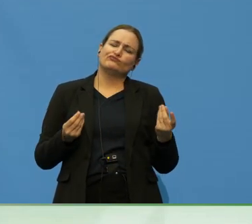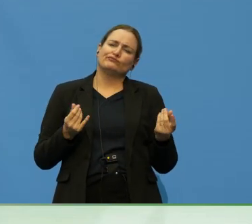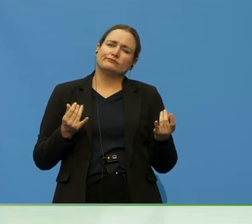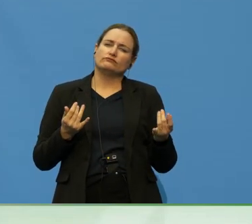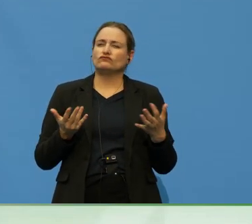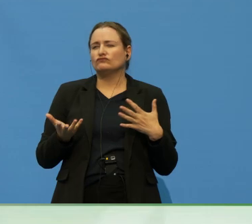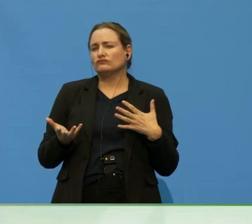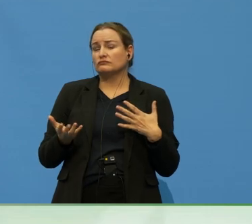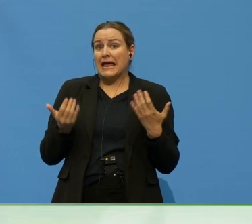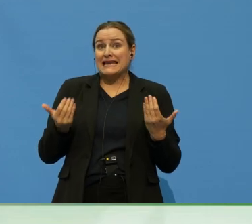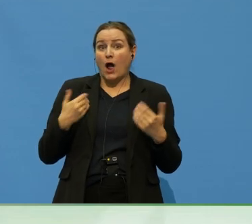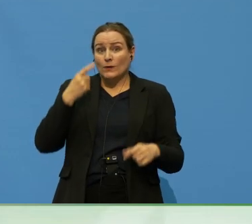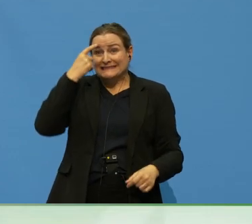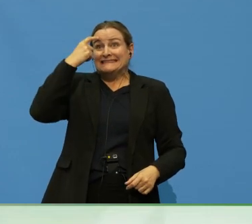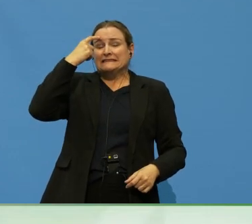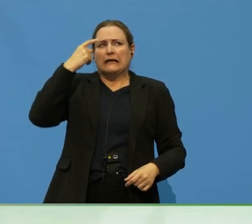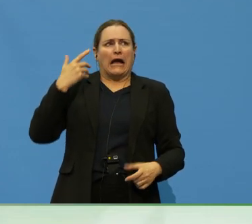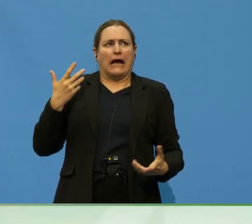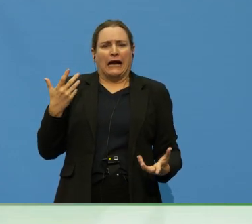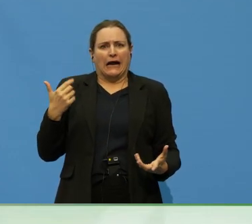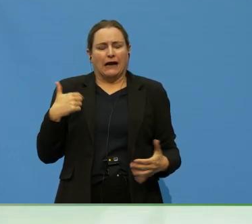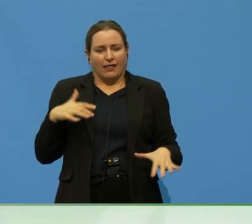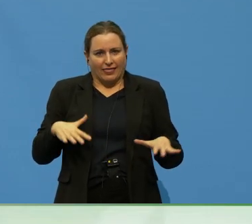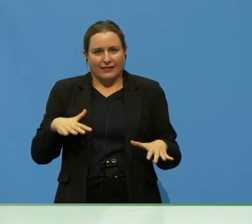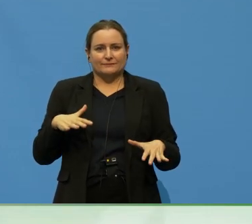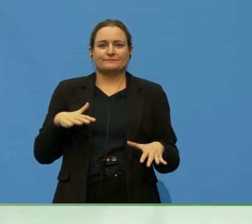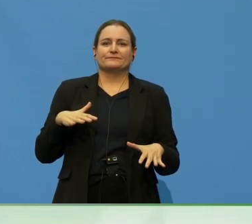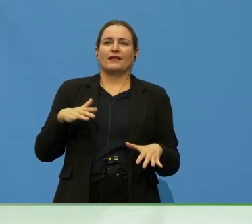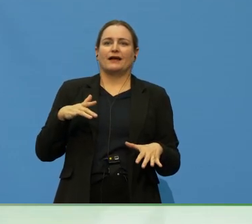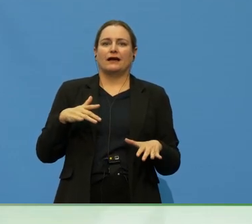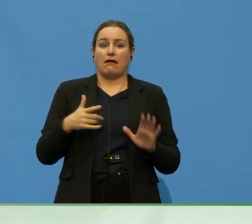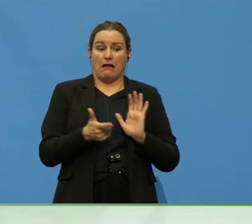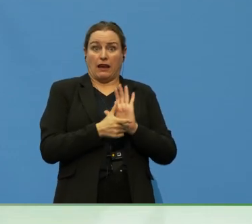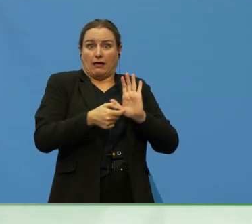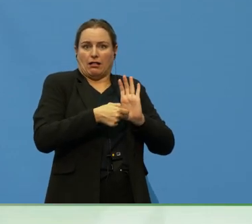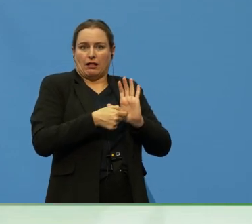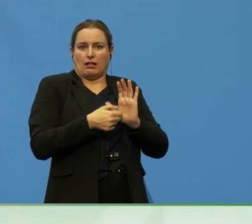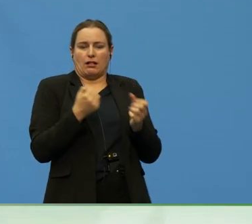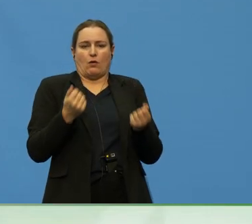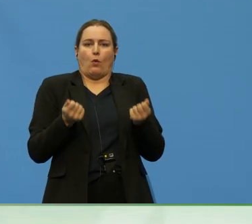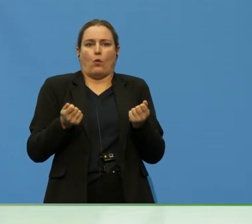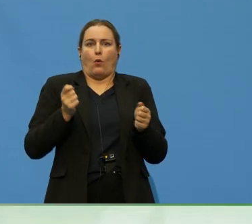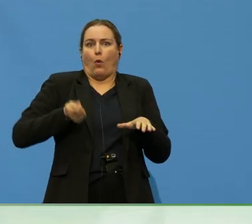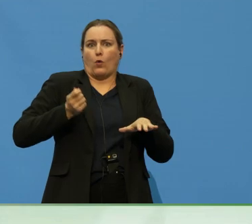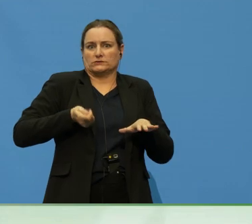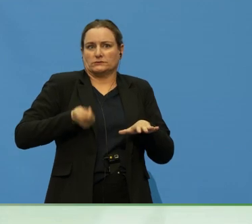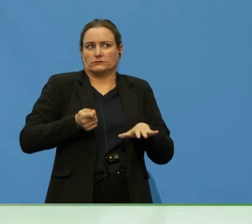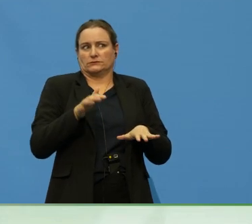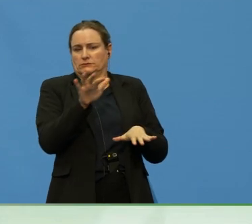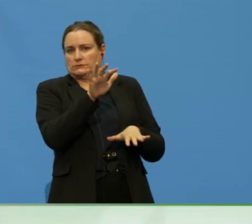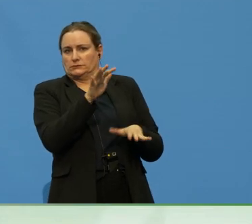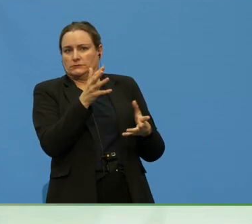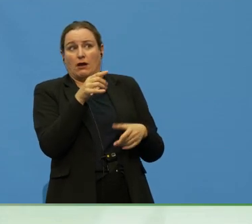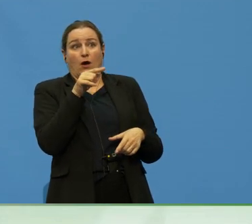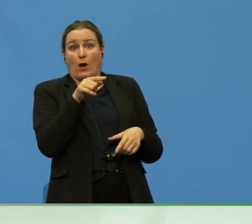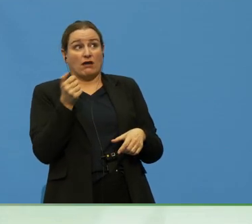I can't think of any really fantastic examples of a legal case about accessibility that's changed some sort of system, because